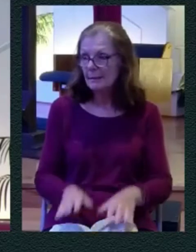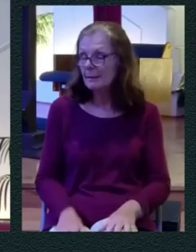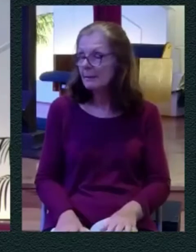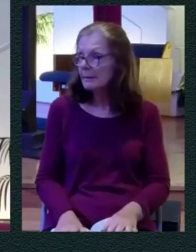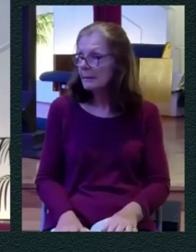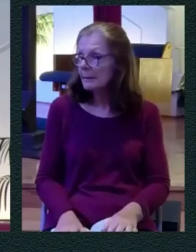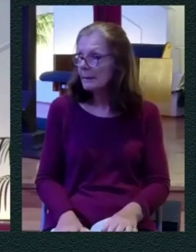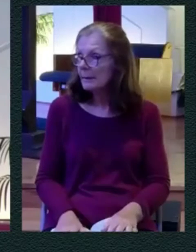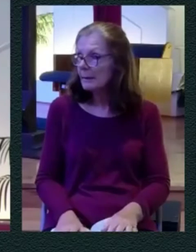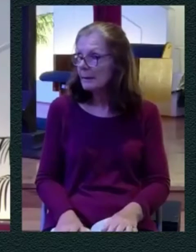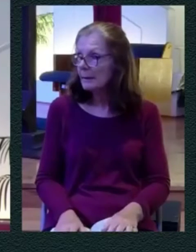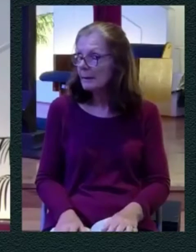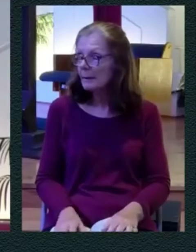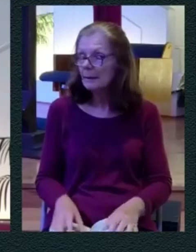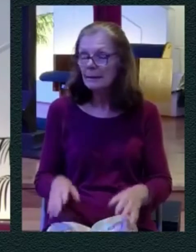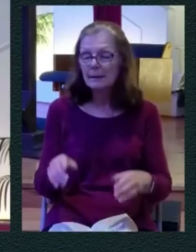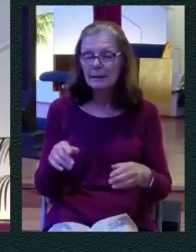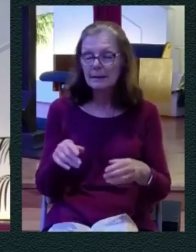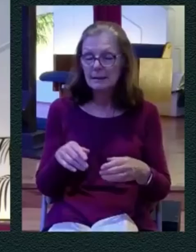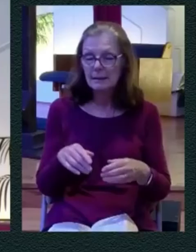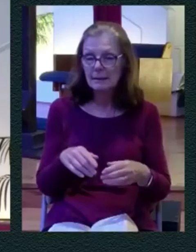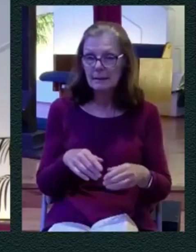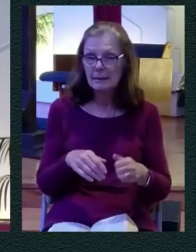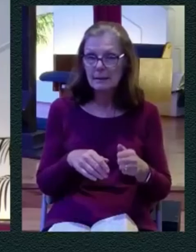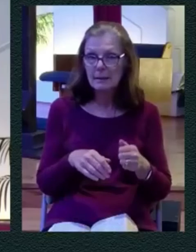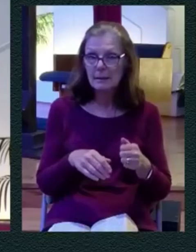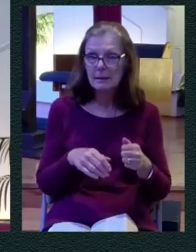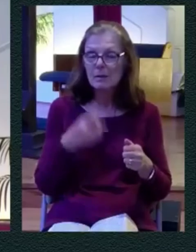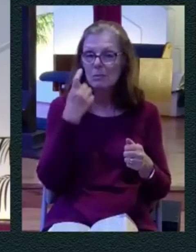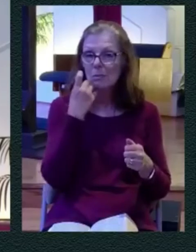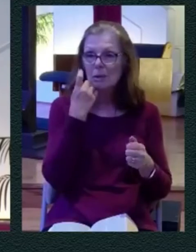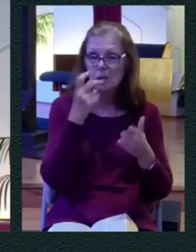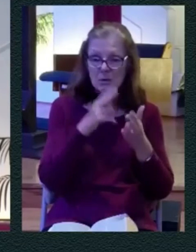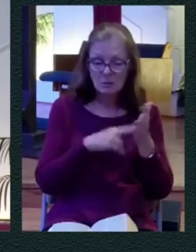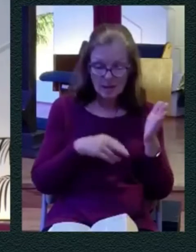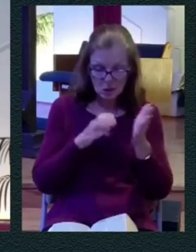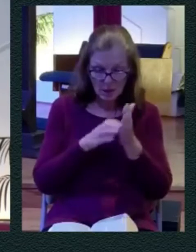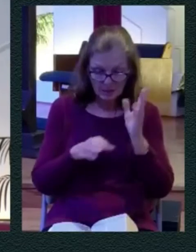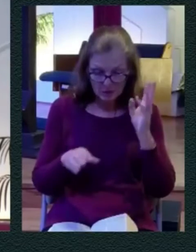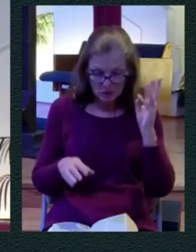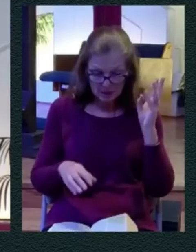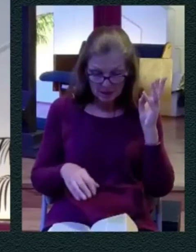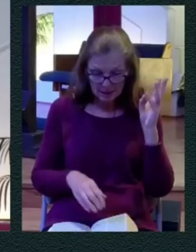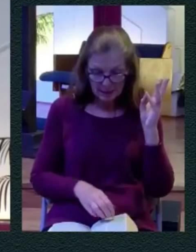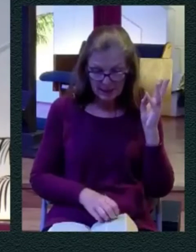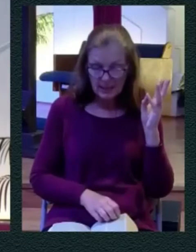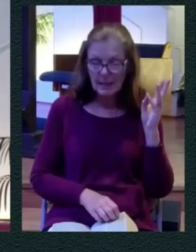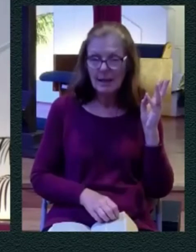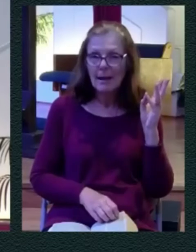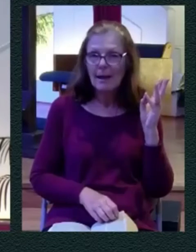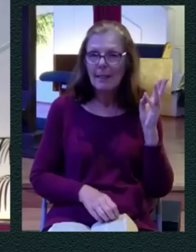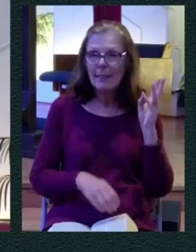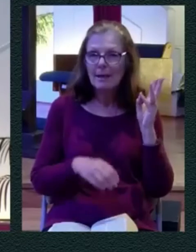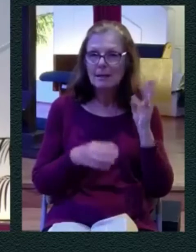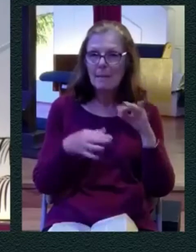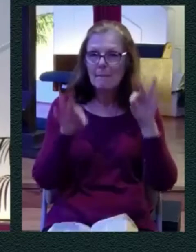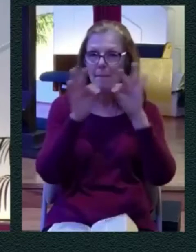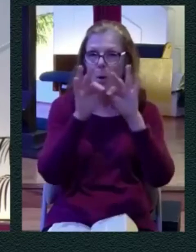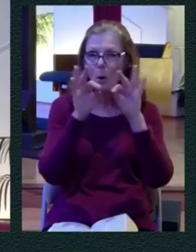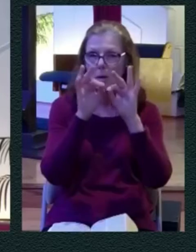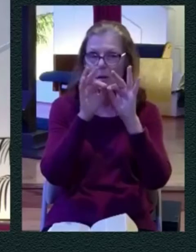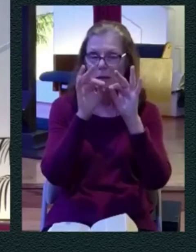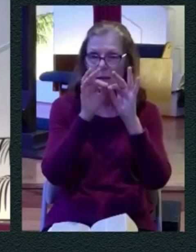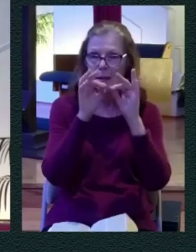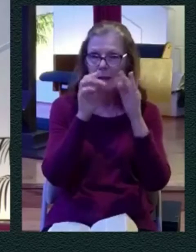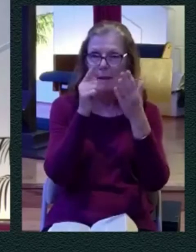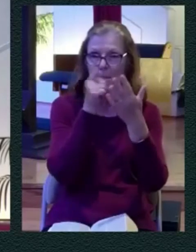We want to note again that in the passage we've just read in chapter 6, there are certain key elements. Let me just list them again so that they're